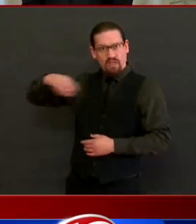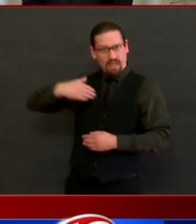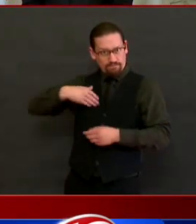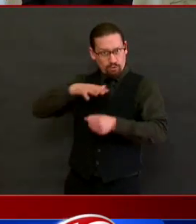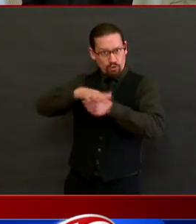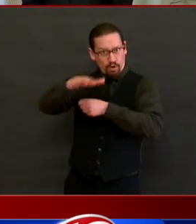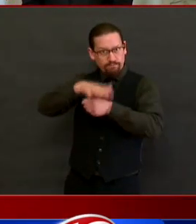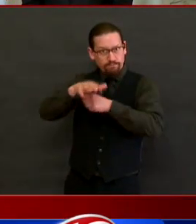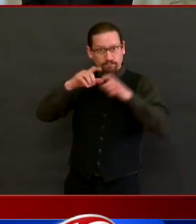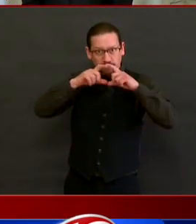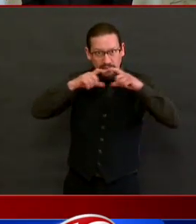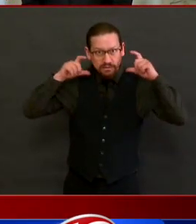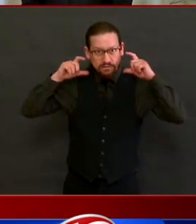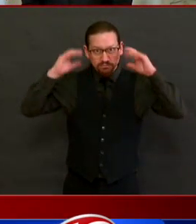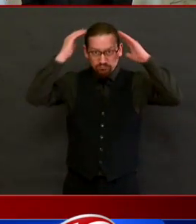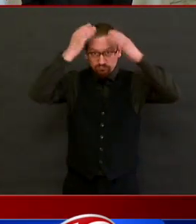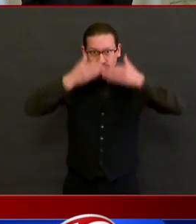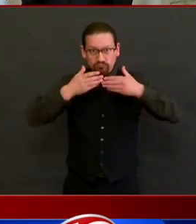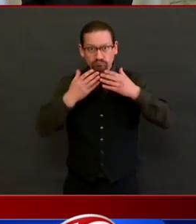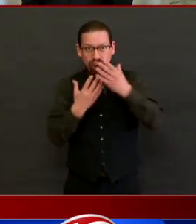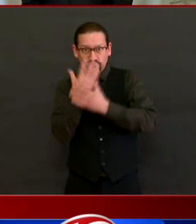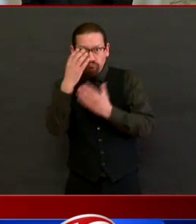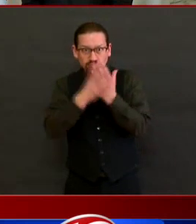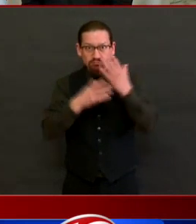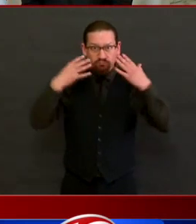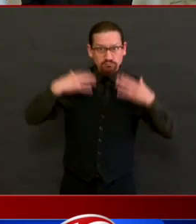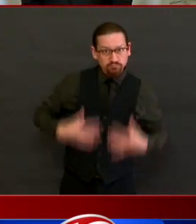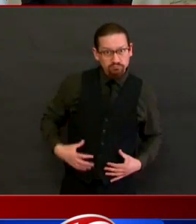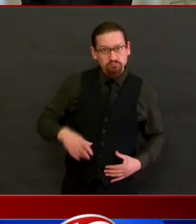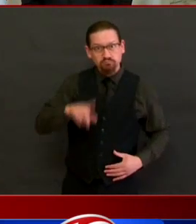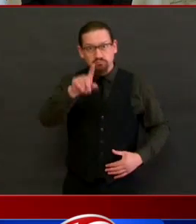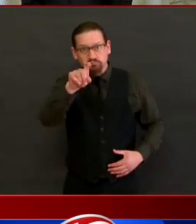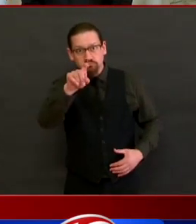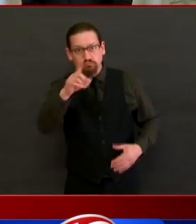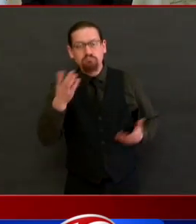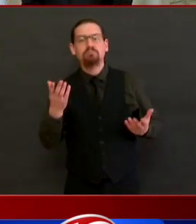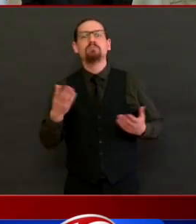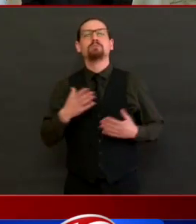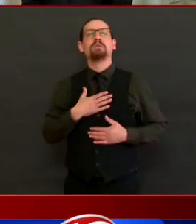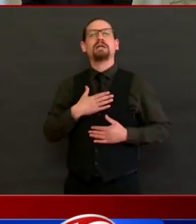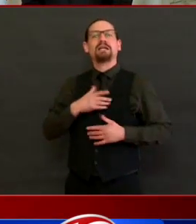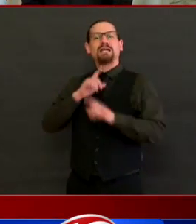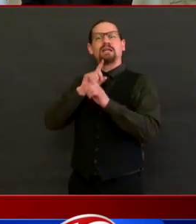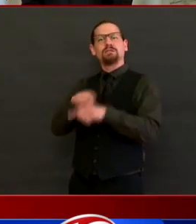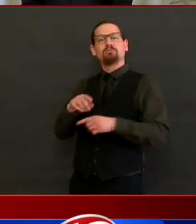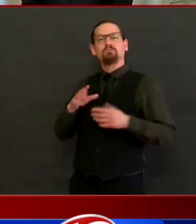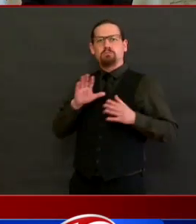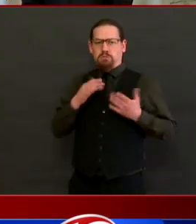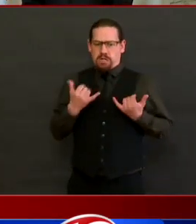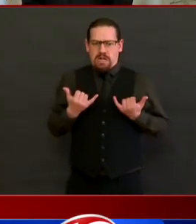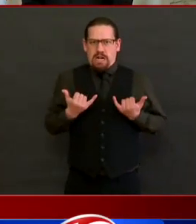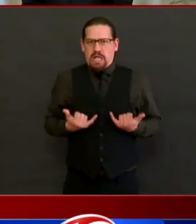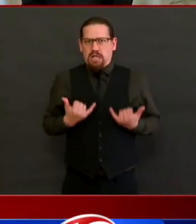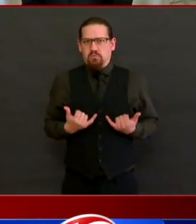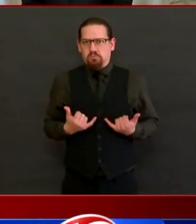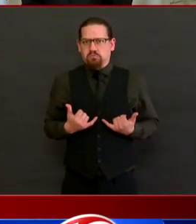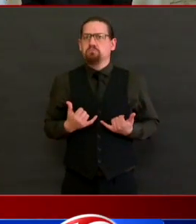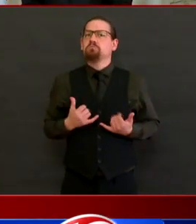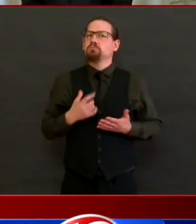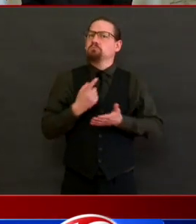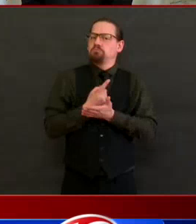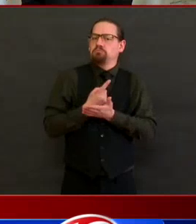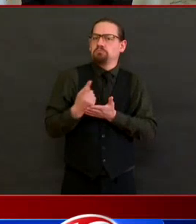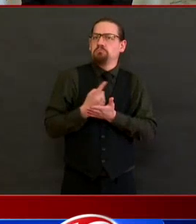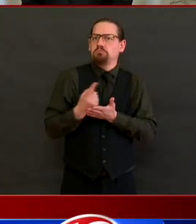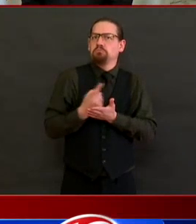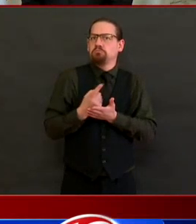is that essentially they do for now. You know, they're getting through. They're getting by a day at a time, a week at a time. We're